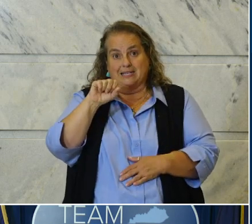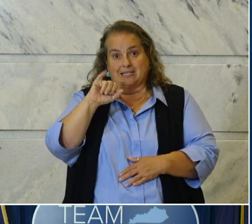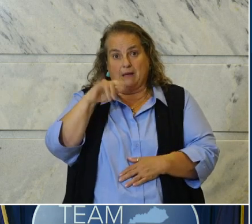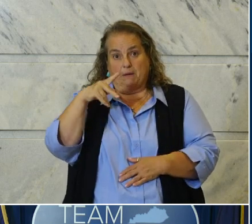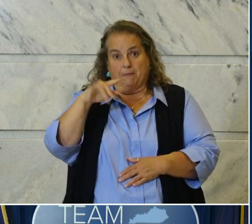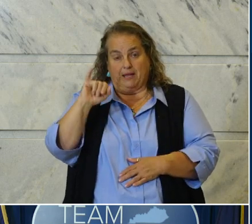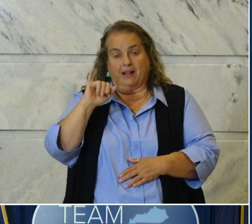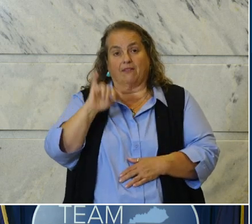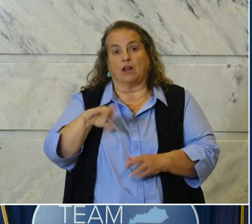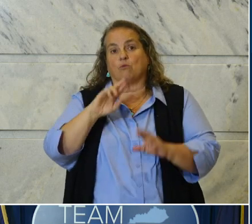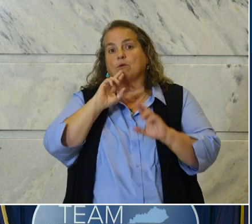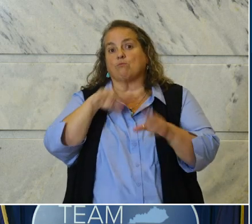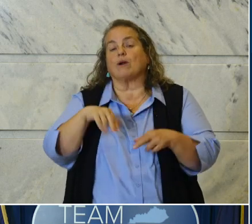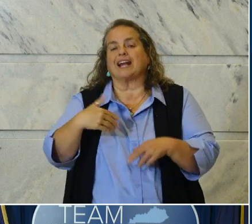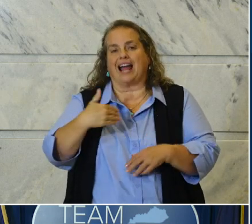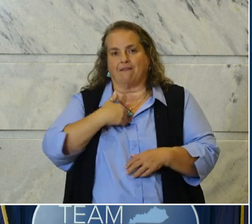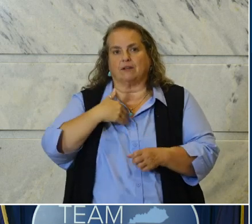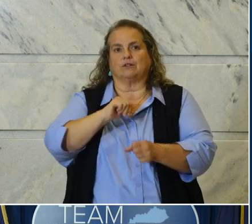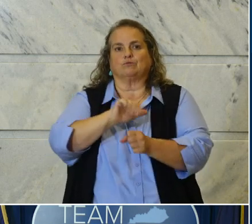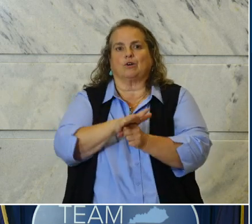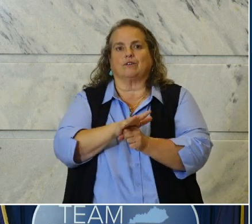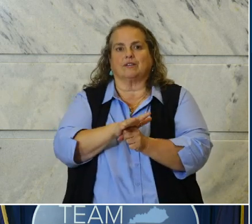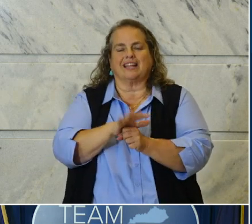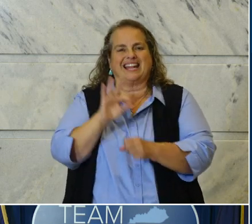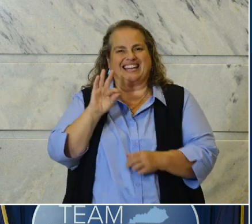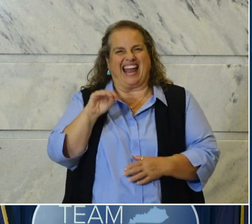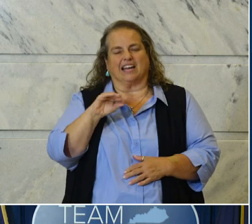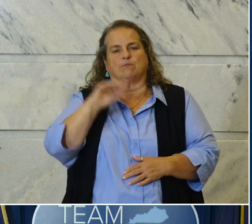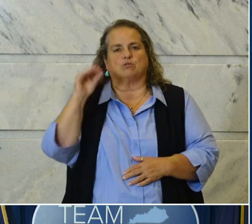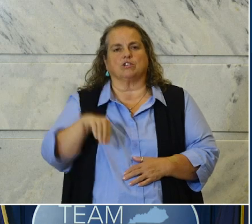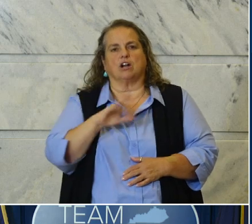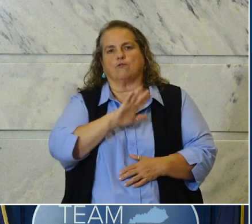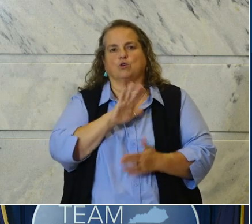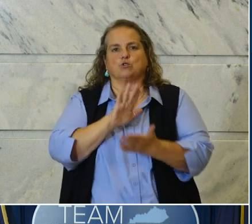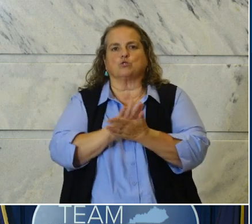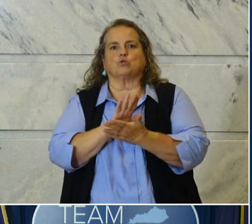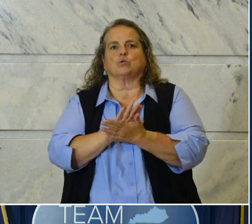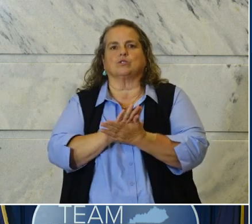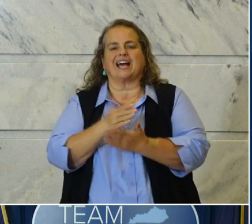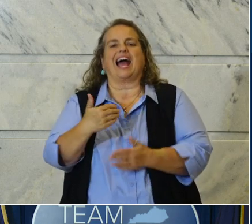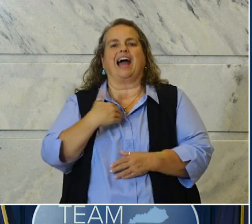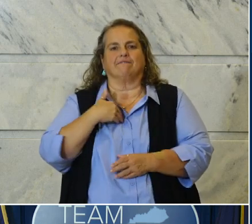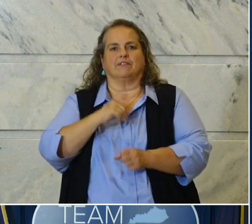reporting coronavirus cases. That's 90% of all their schools